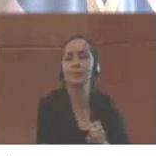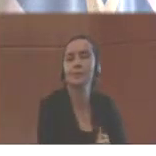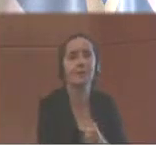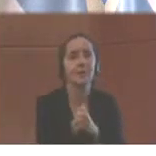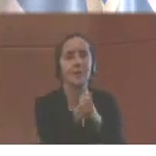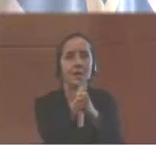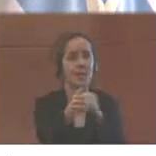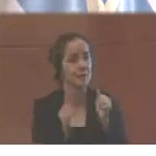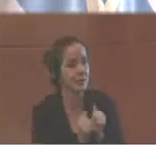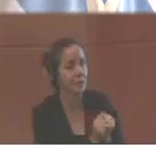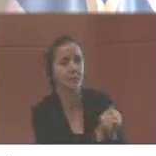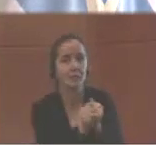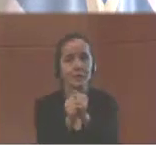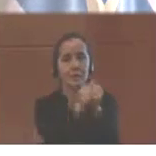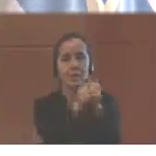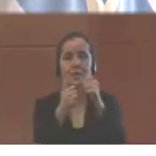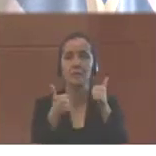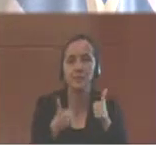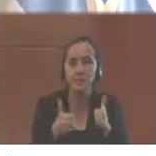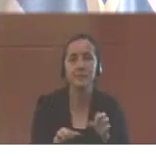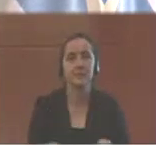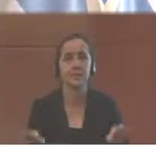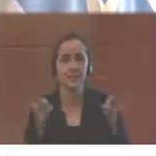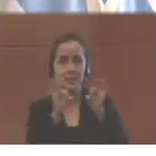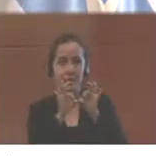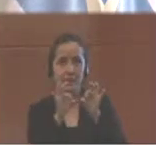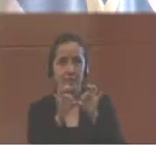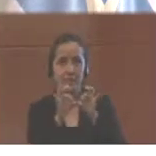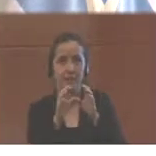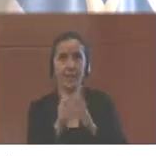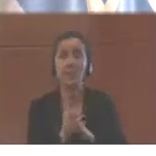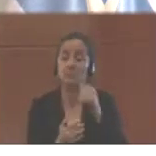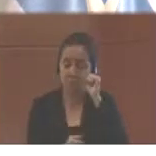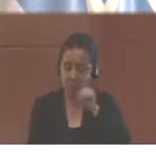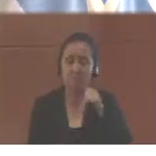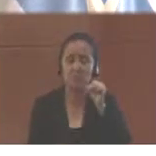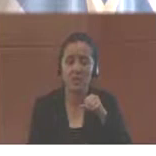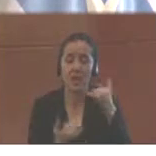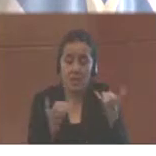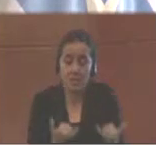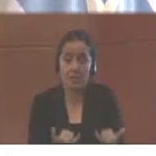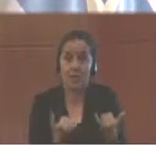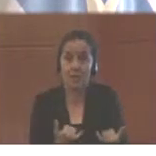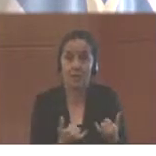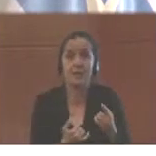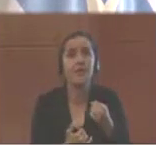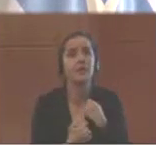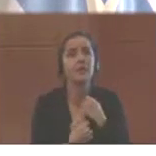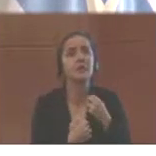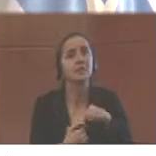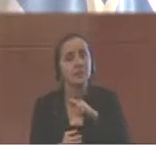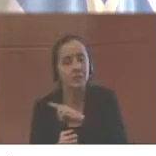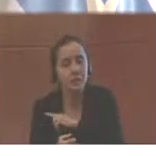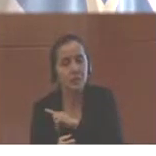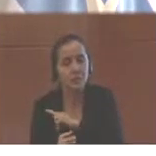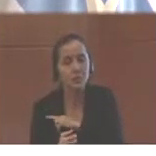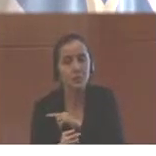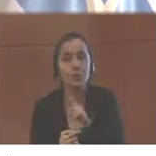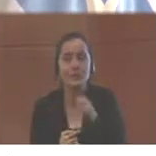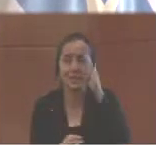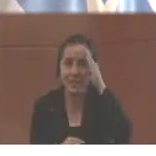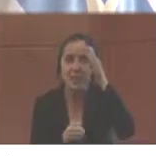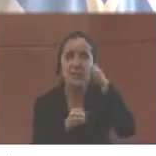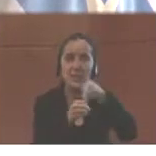and the results are evident. Today, we are embarking on a